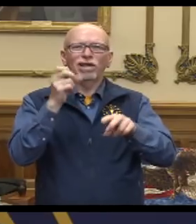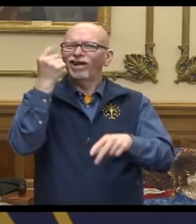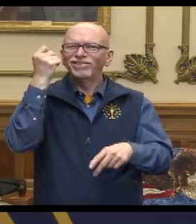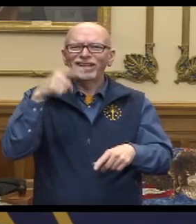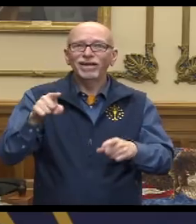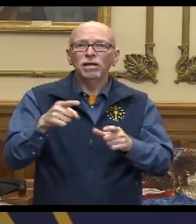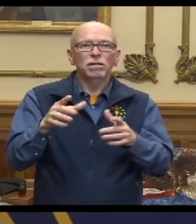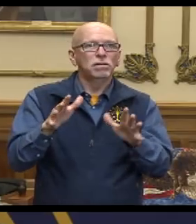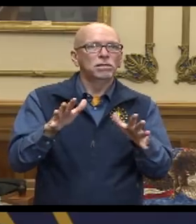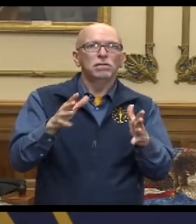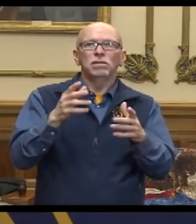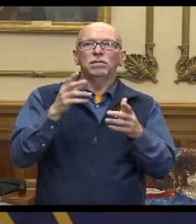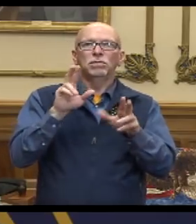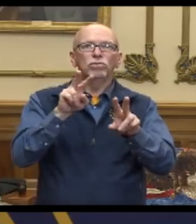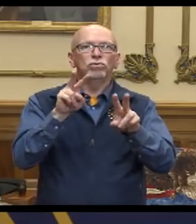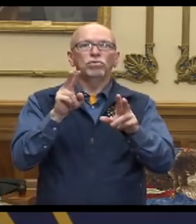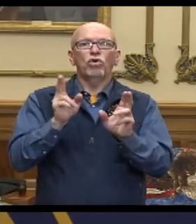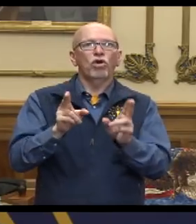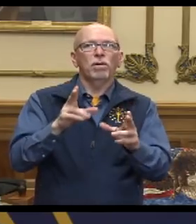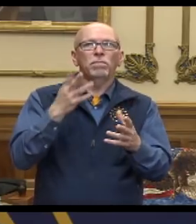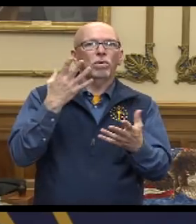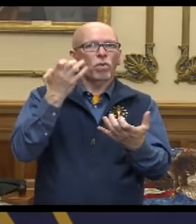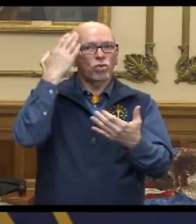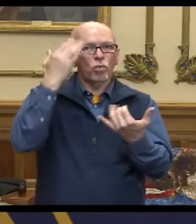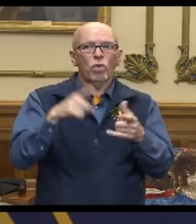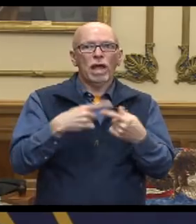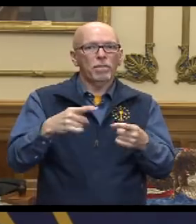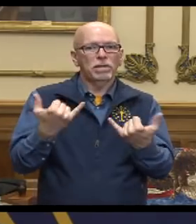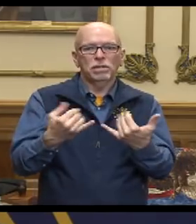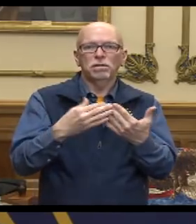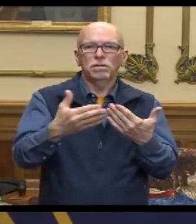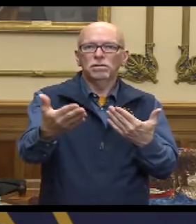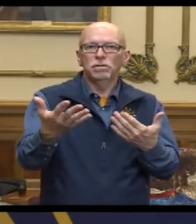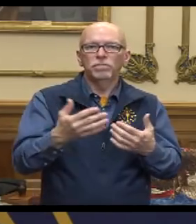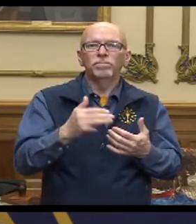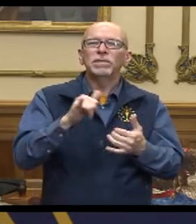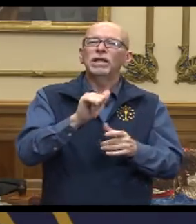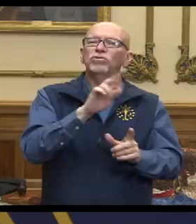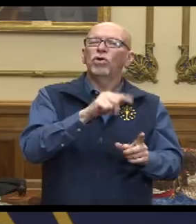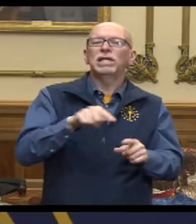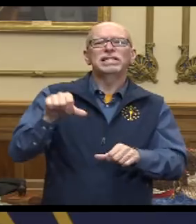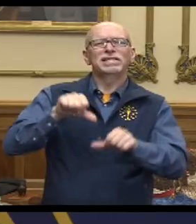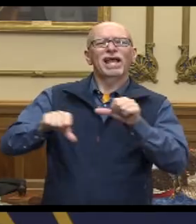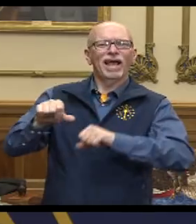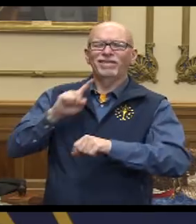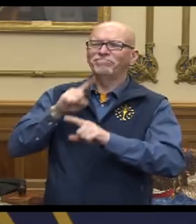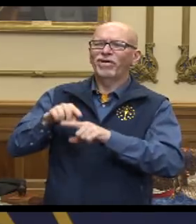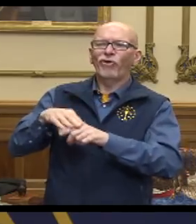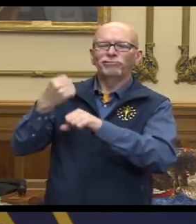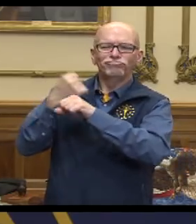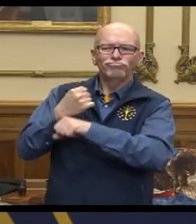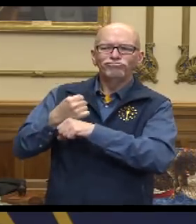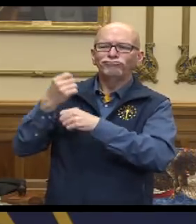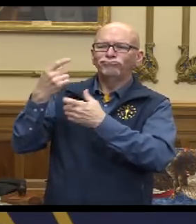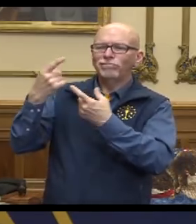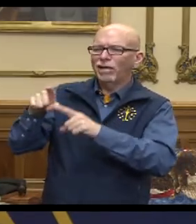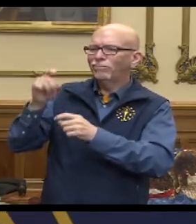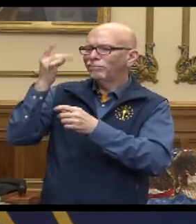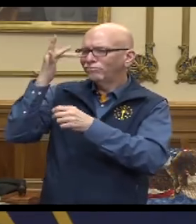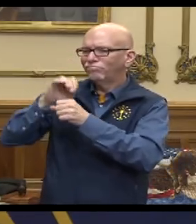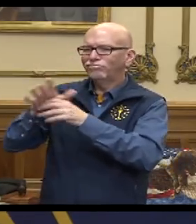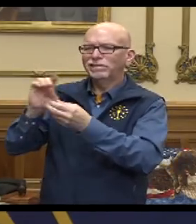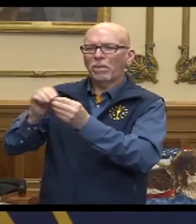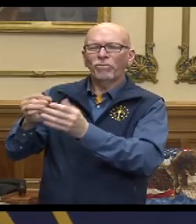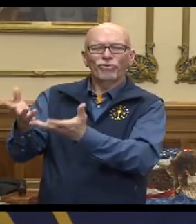are anxious about this day and the days forward. That's more of the art. The science will guide us. And July 4th, it just